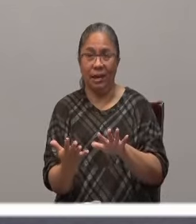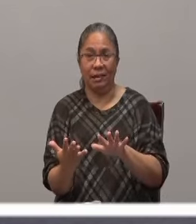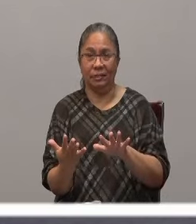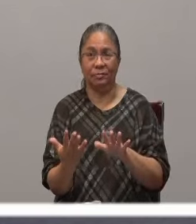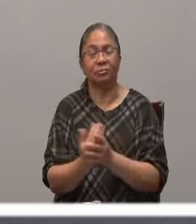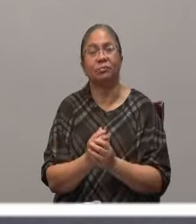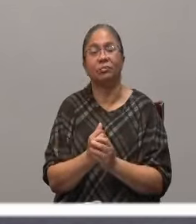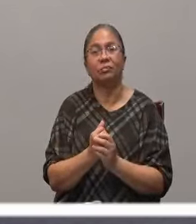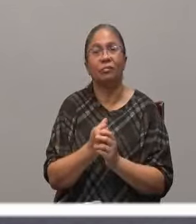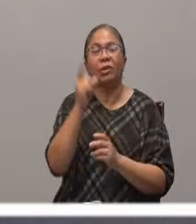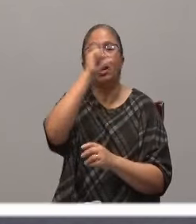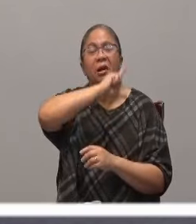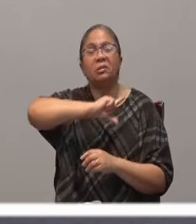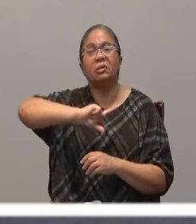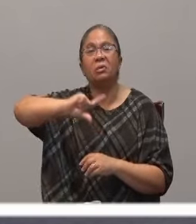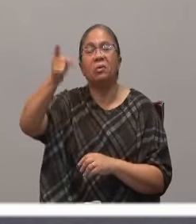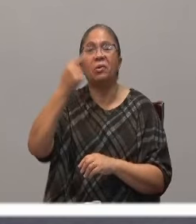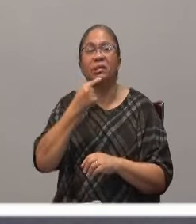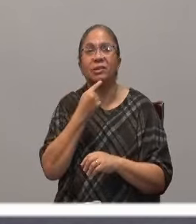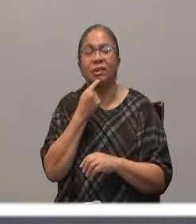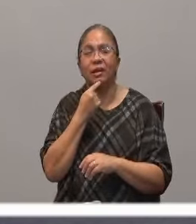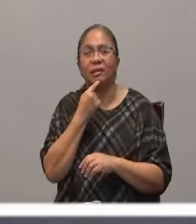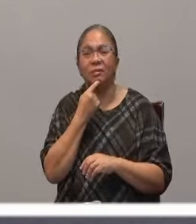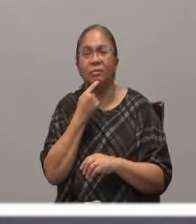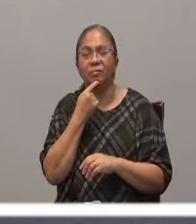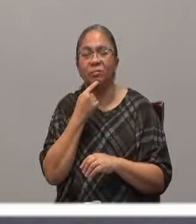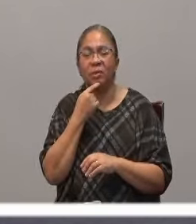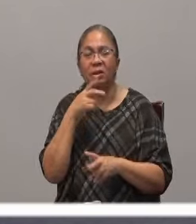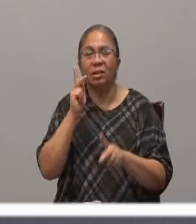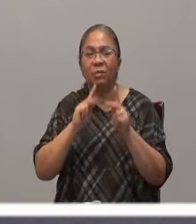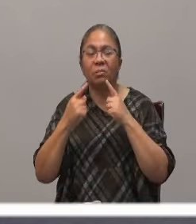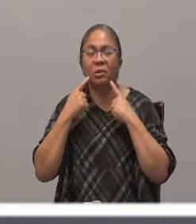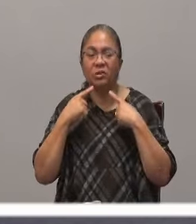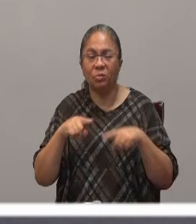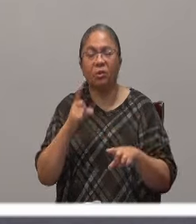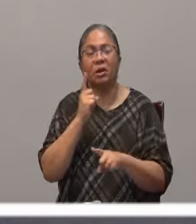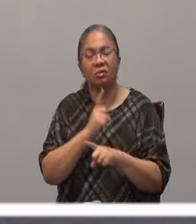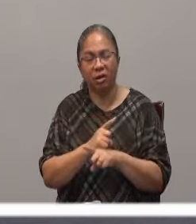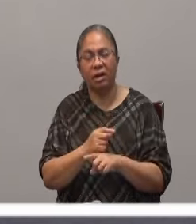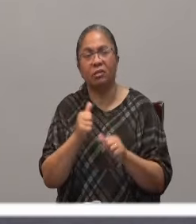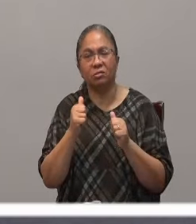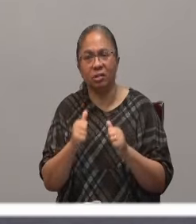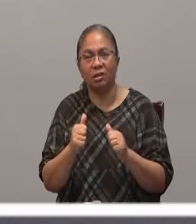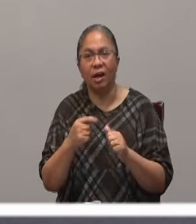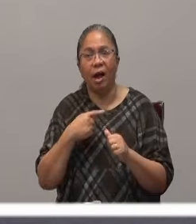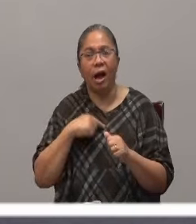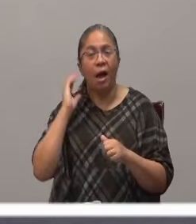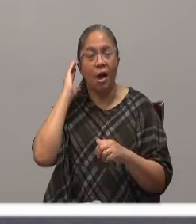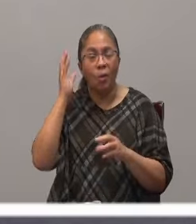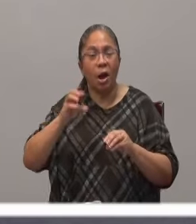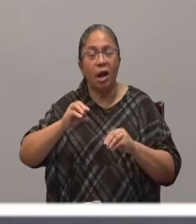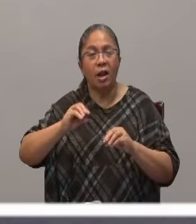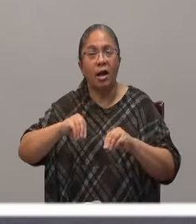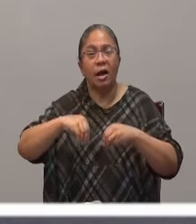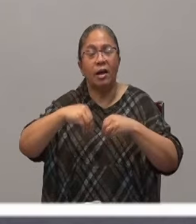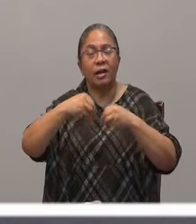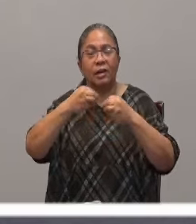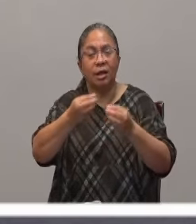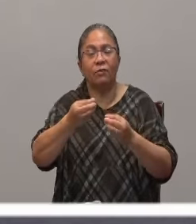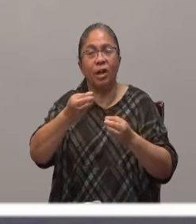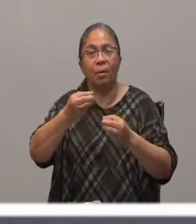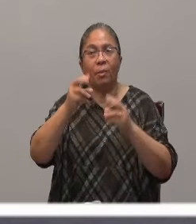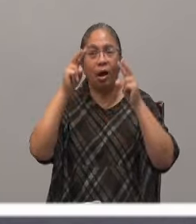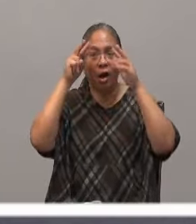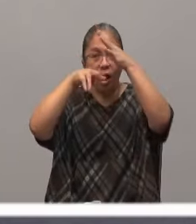Lord, and the Lord said to me, all they have spoken is well said. I will raise up a prophet